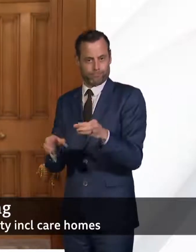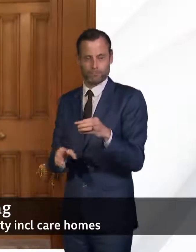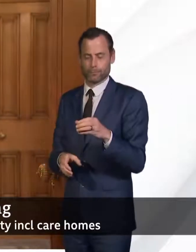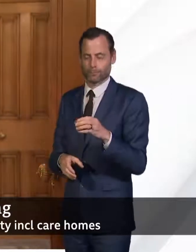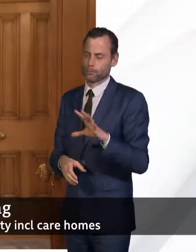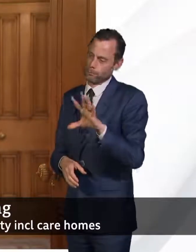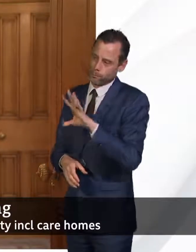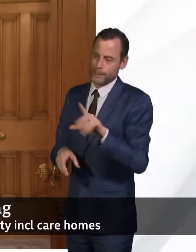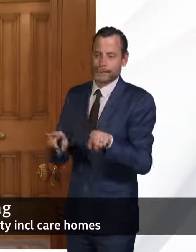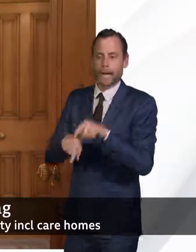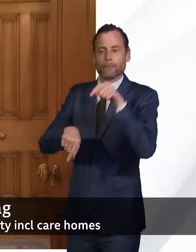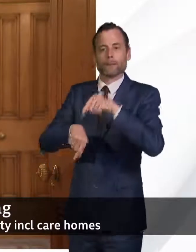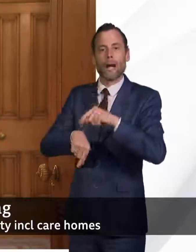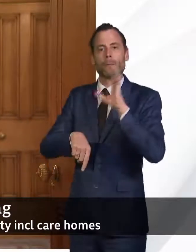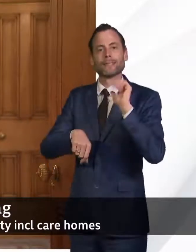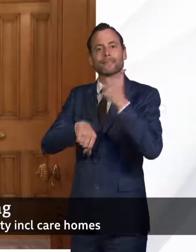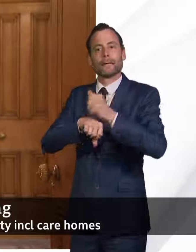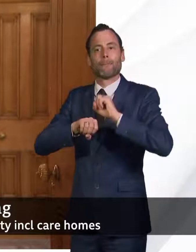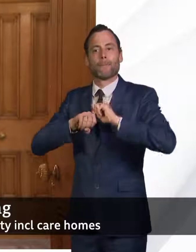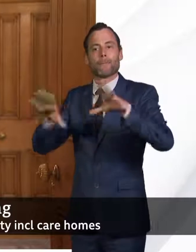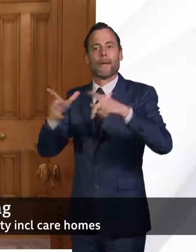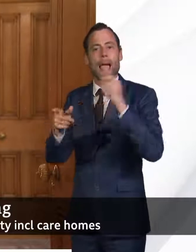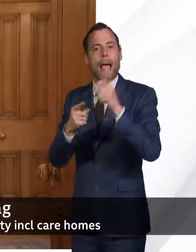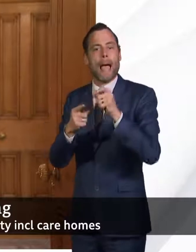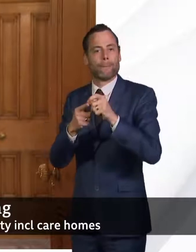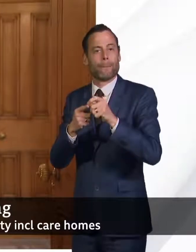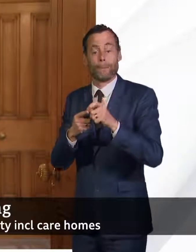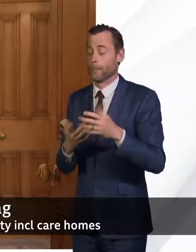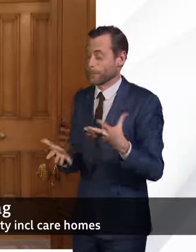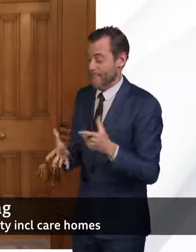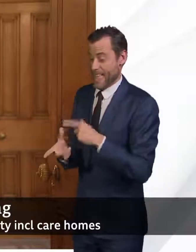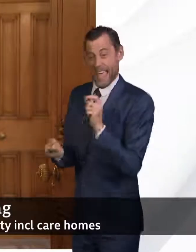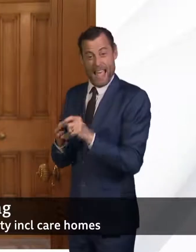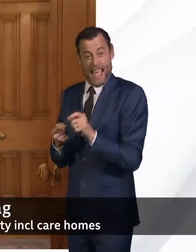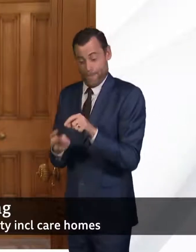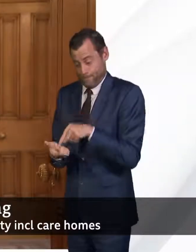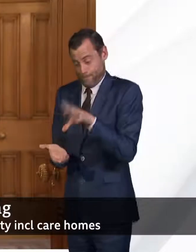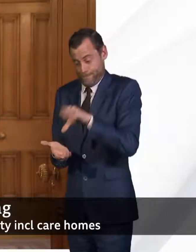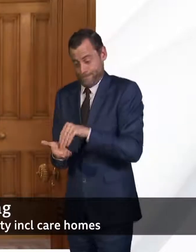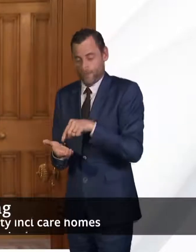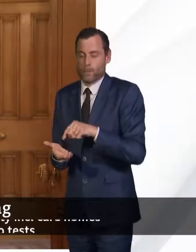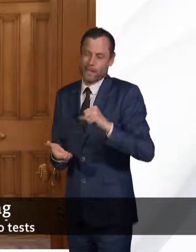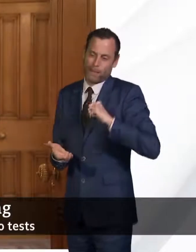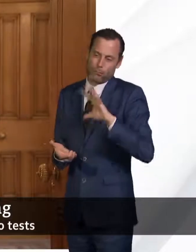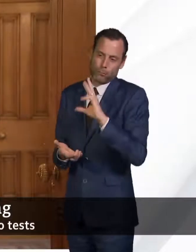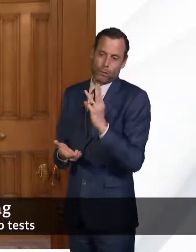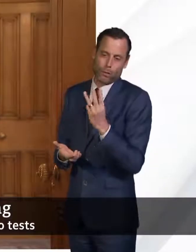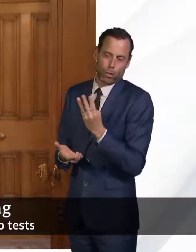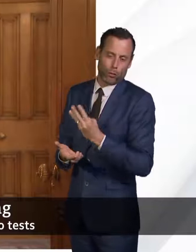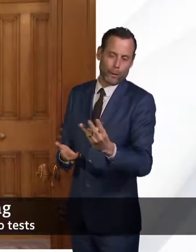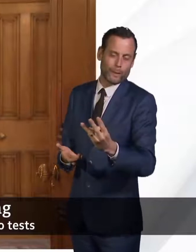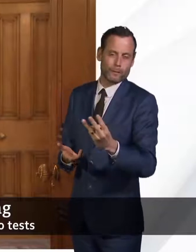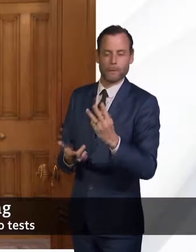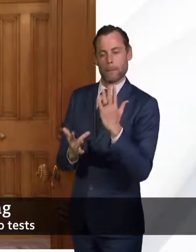same time as the app goes live. And you're right on the app. We're expecting that to be ready by the middle